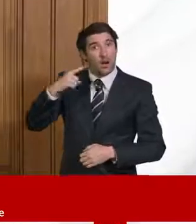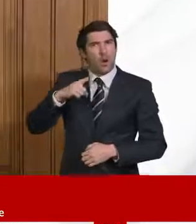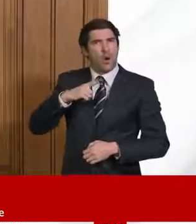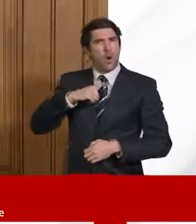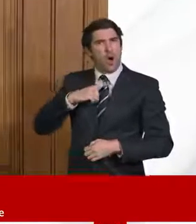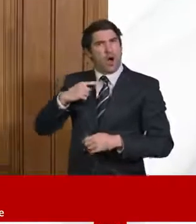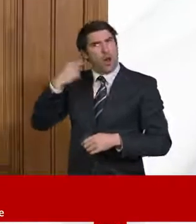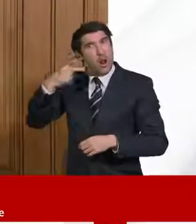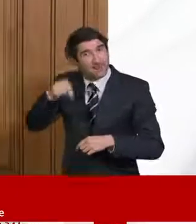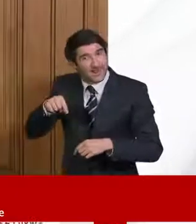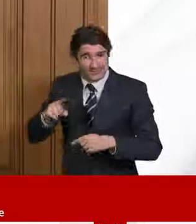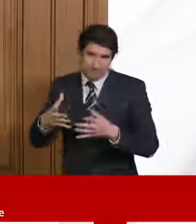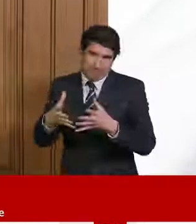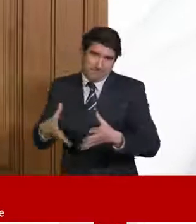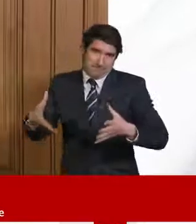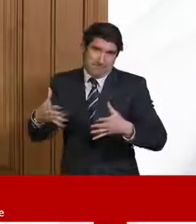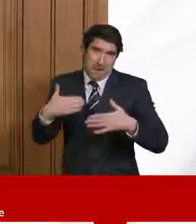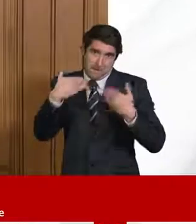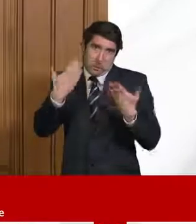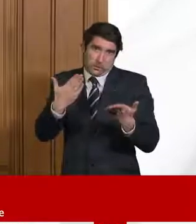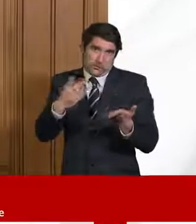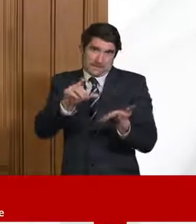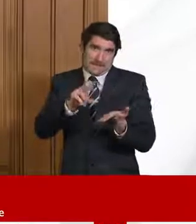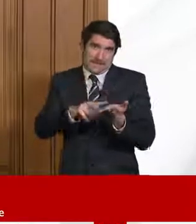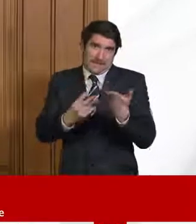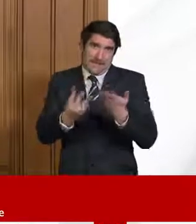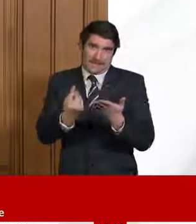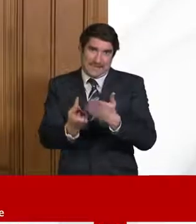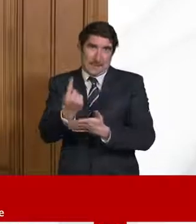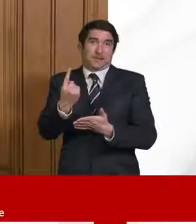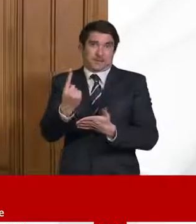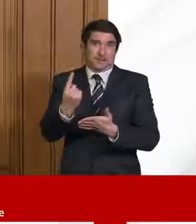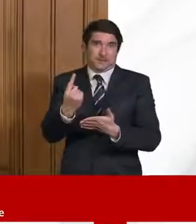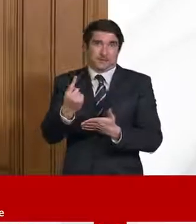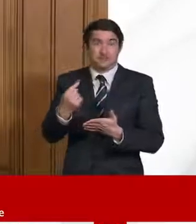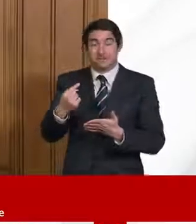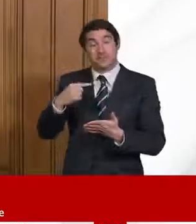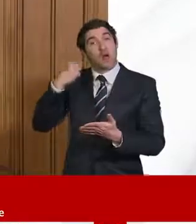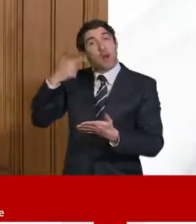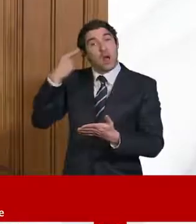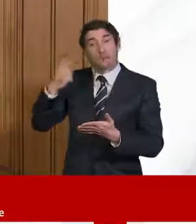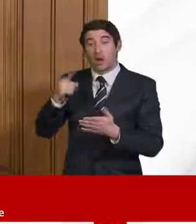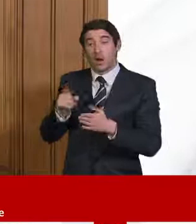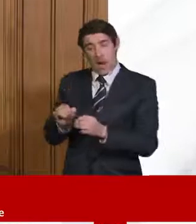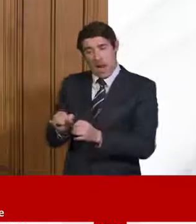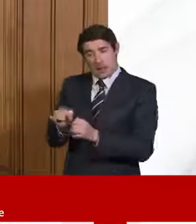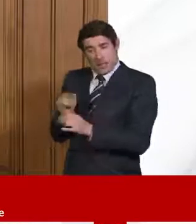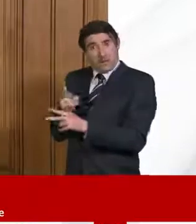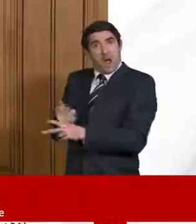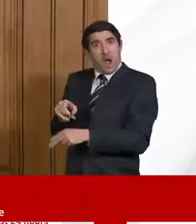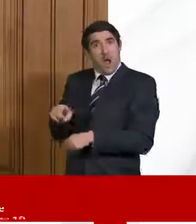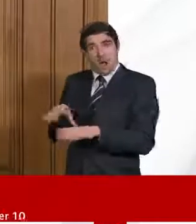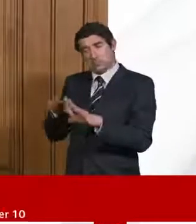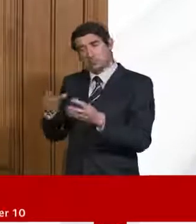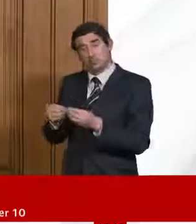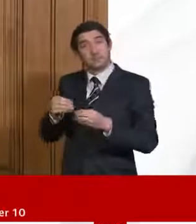the part of the country that is most under pressure at the moment. Typically, we have around 700 critical care beds in London, and our